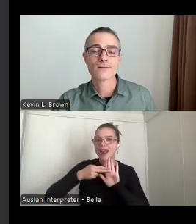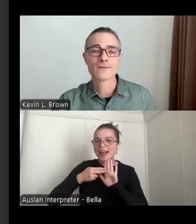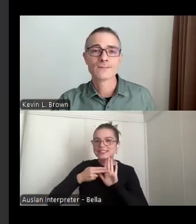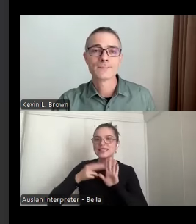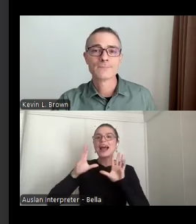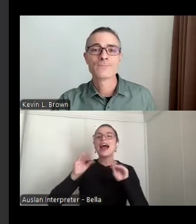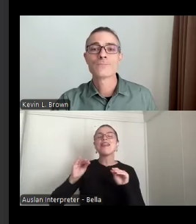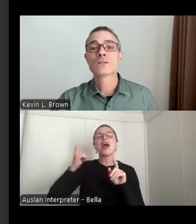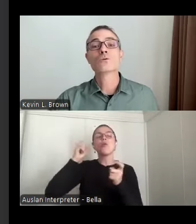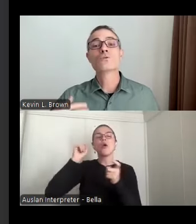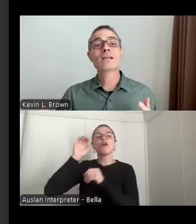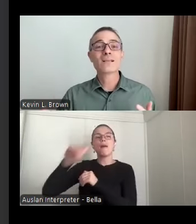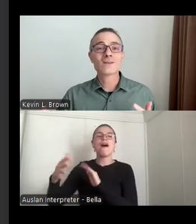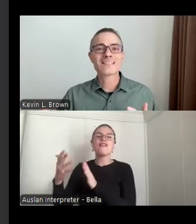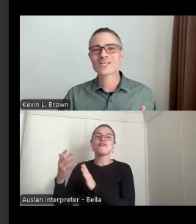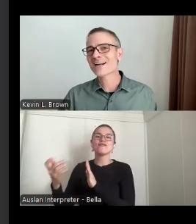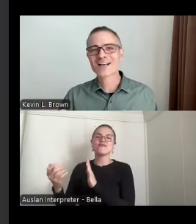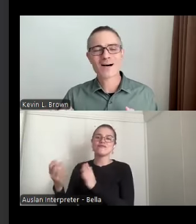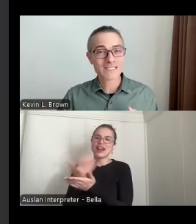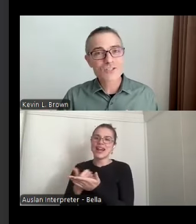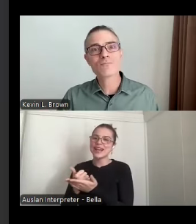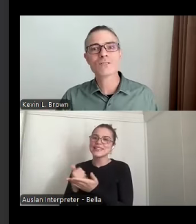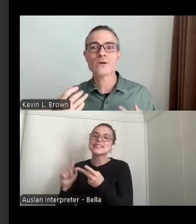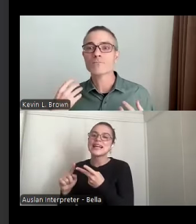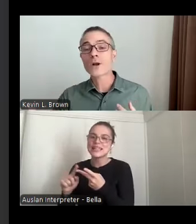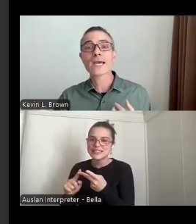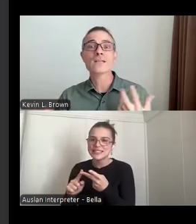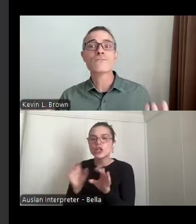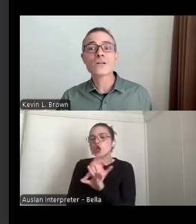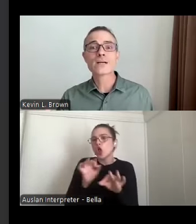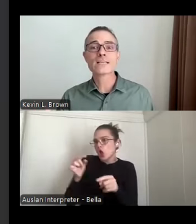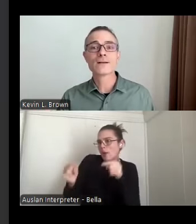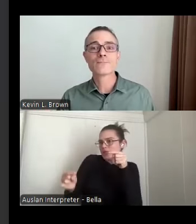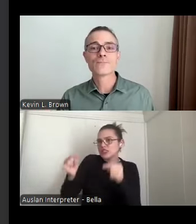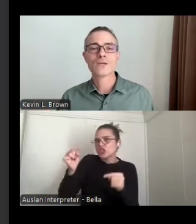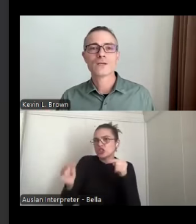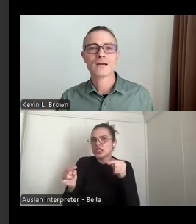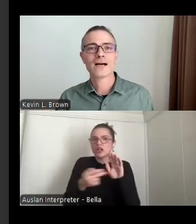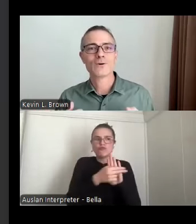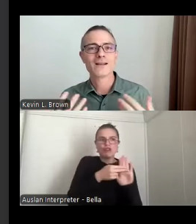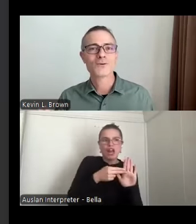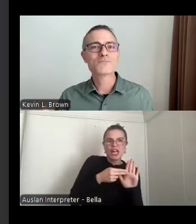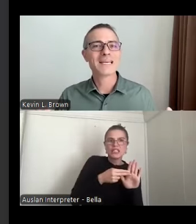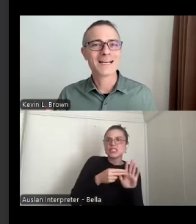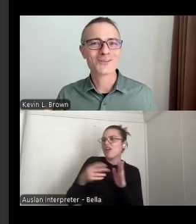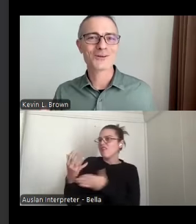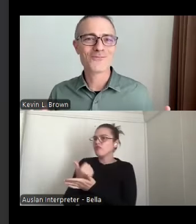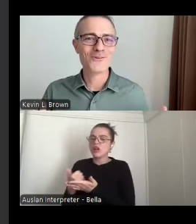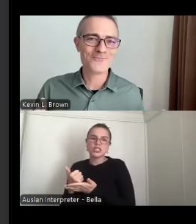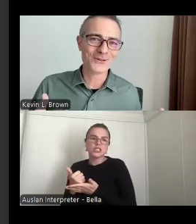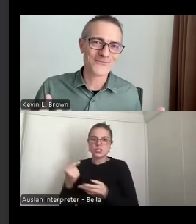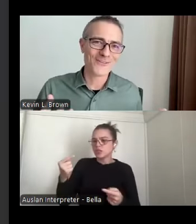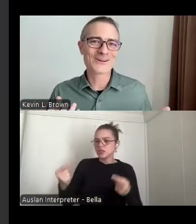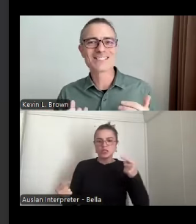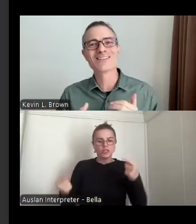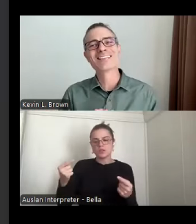second. So to be clear, it's not a competition between brand and fundraising. I would never say that to a room